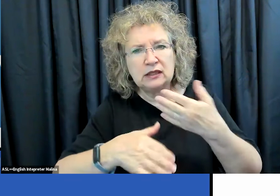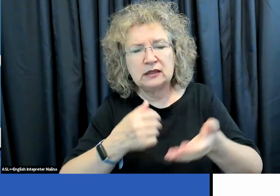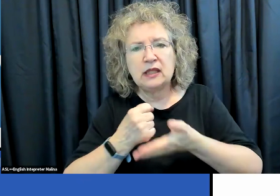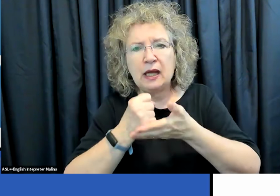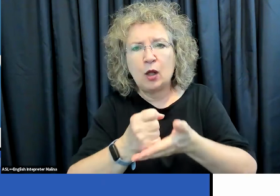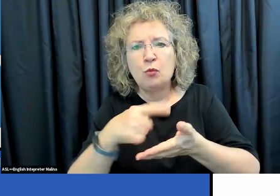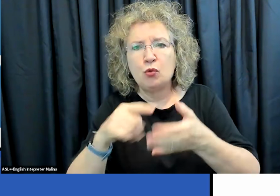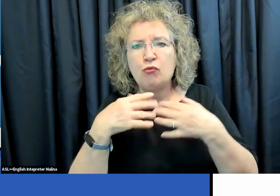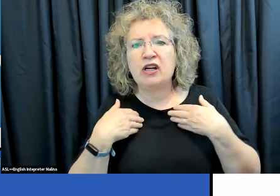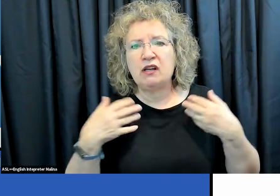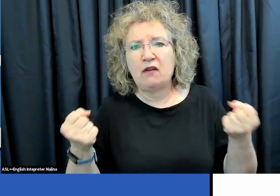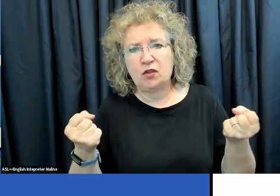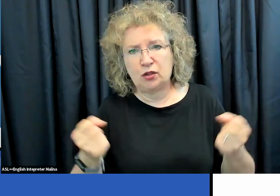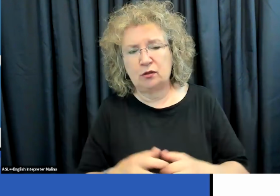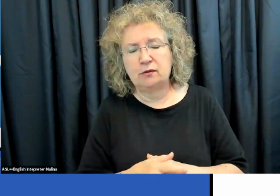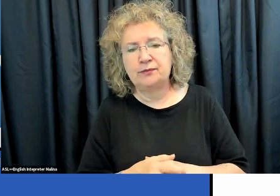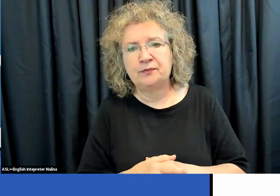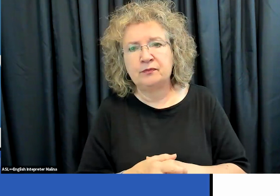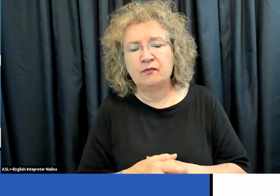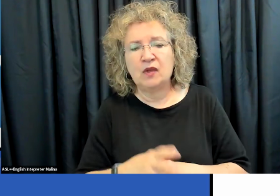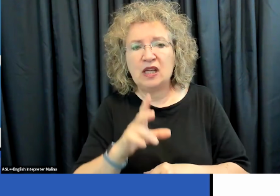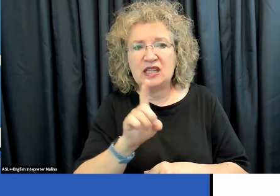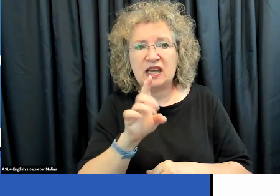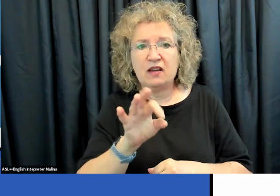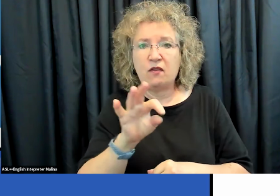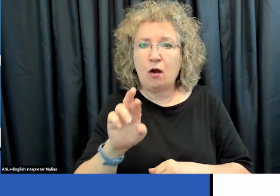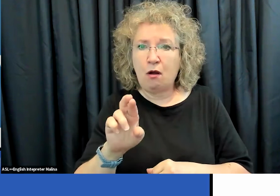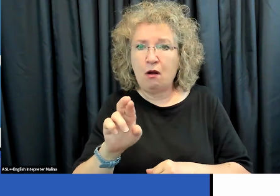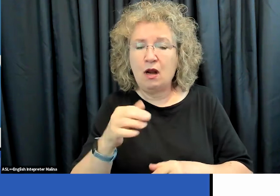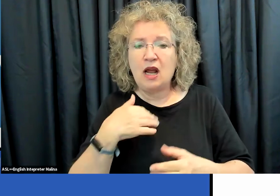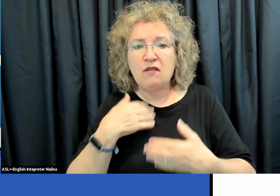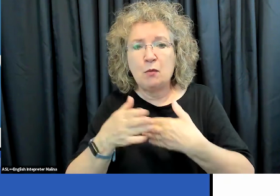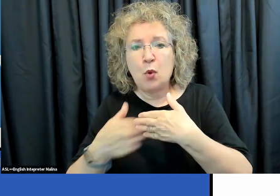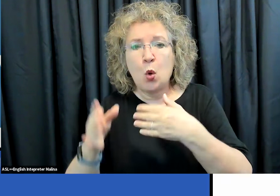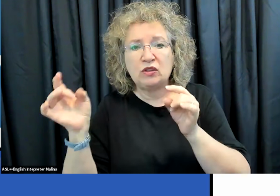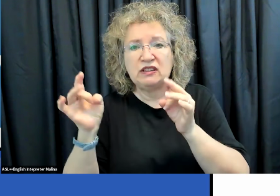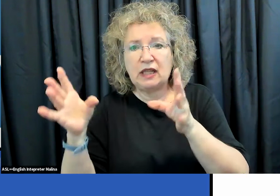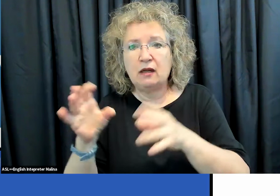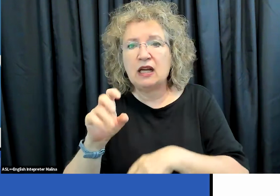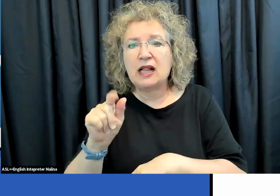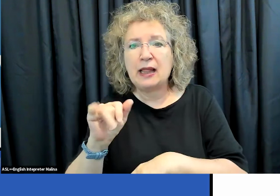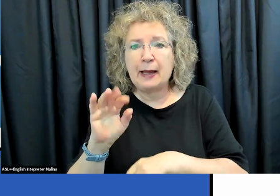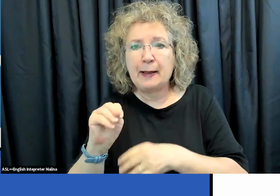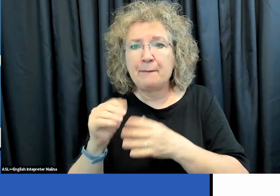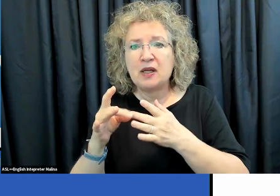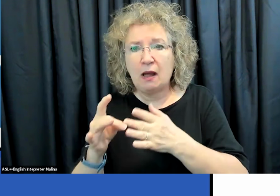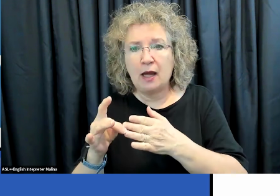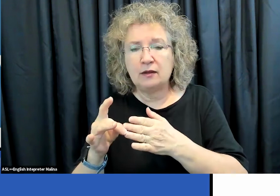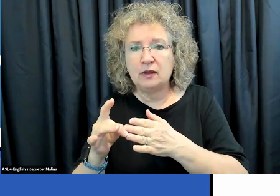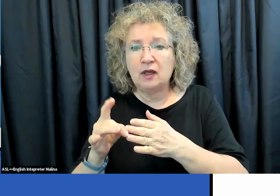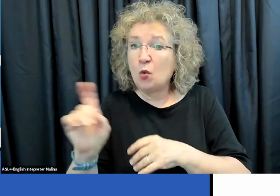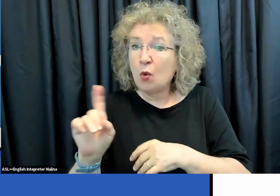in your recovery. And DFR has a post-disaster claims guide. Again, you can find that at